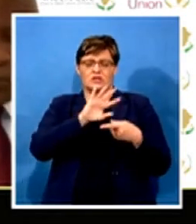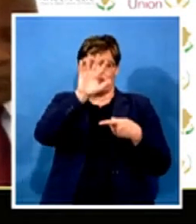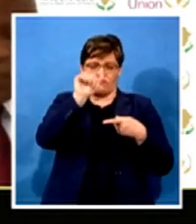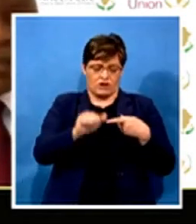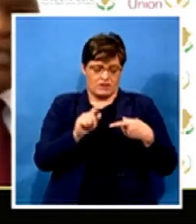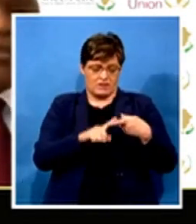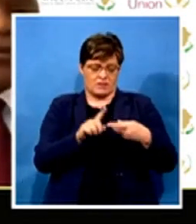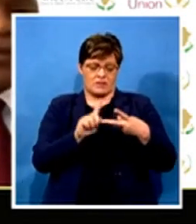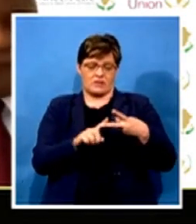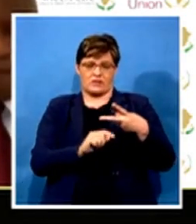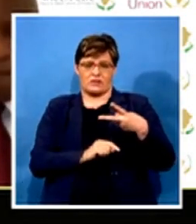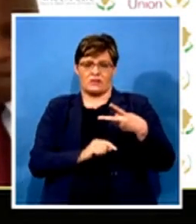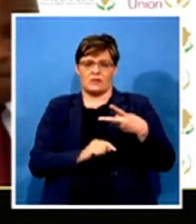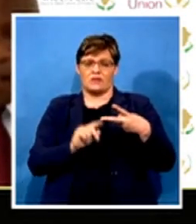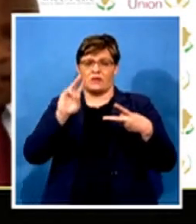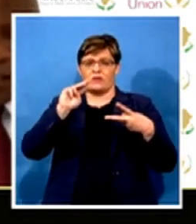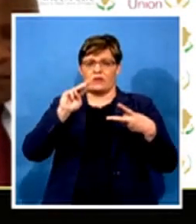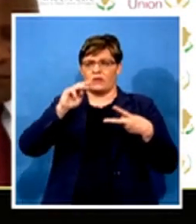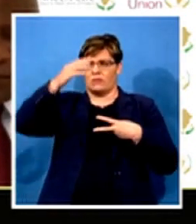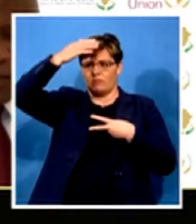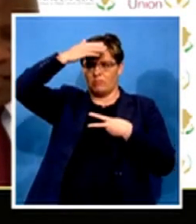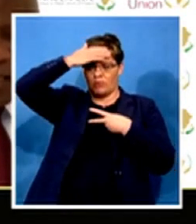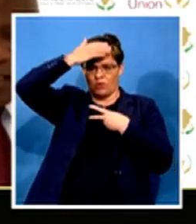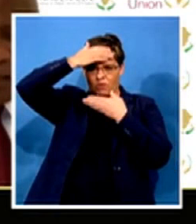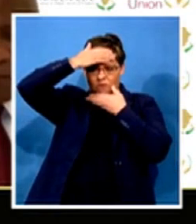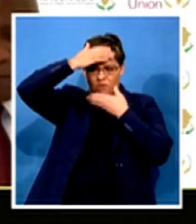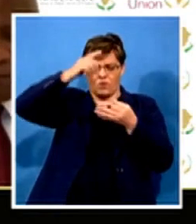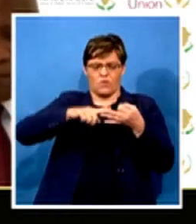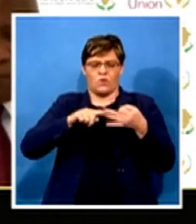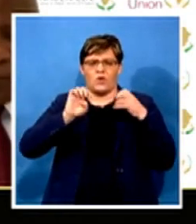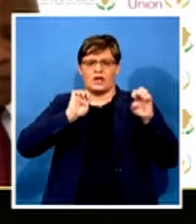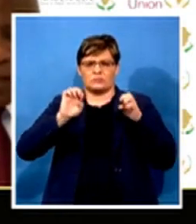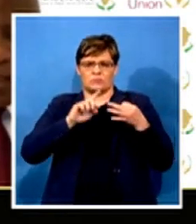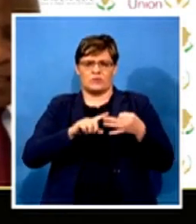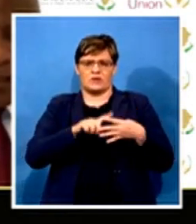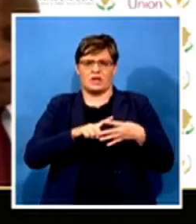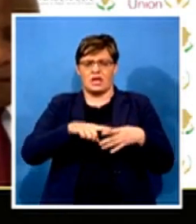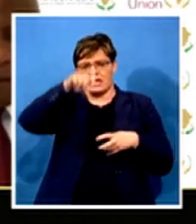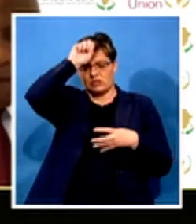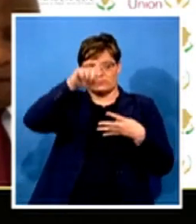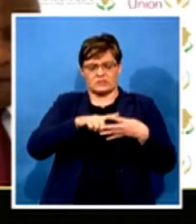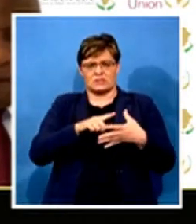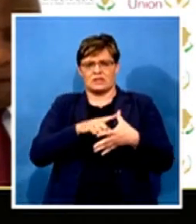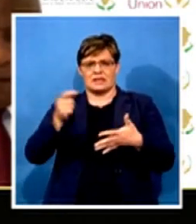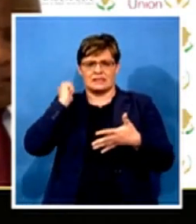Morocco, Ethiopia, Egypt, Kenya, Ghana,